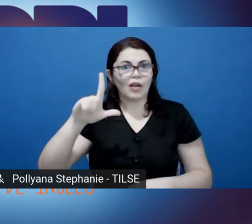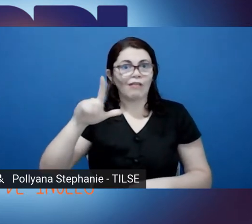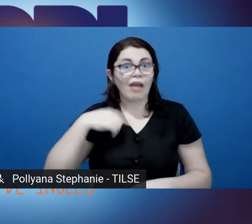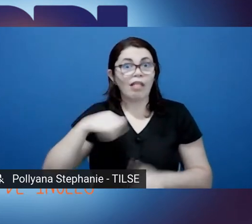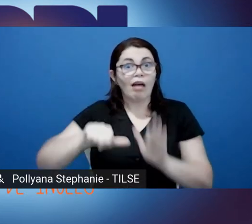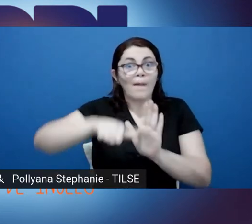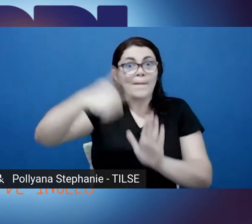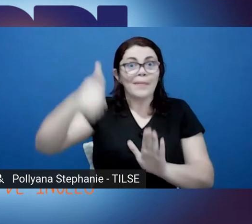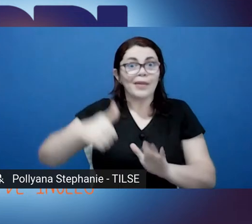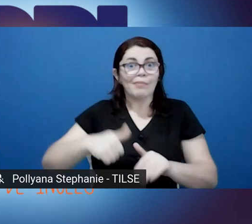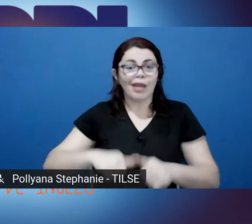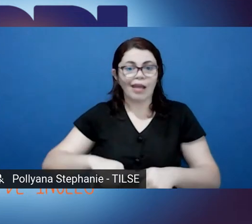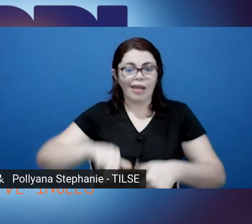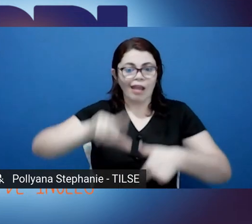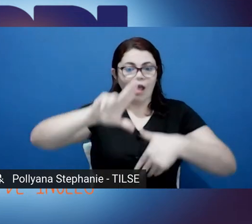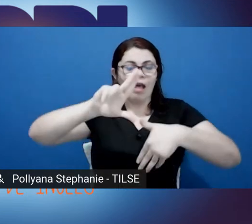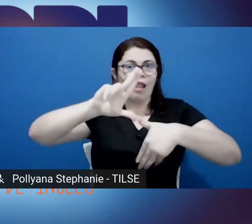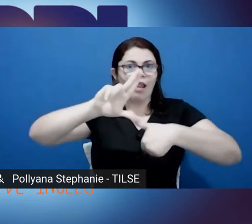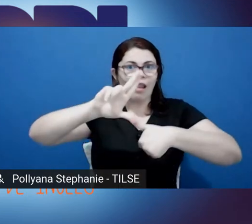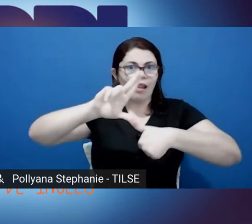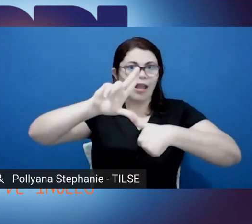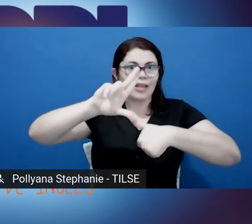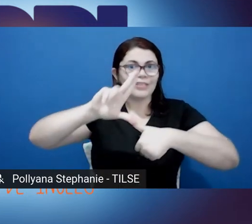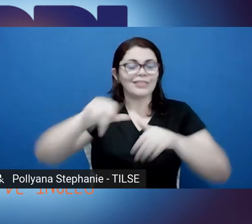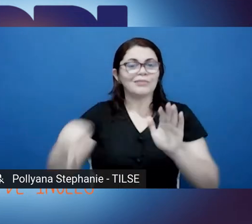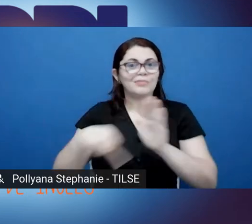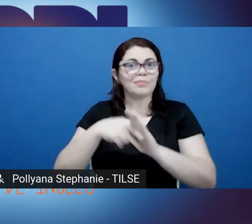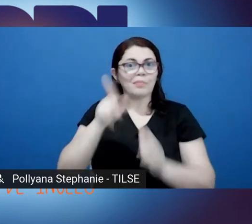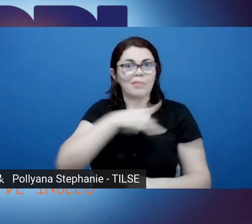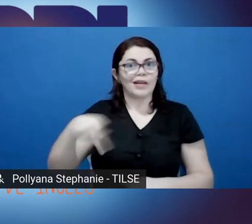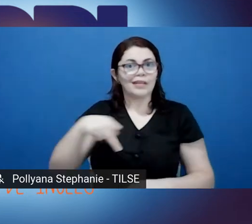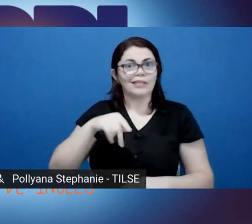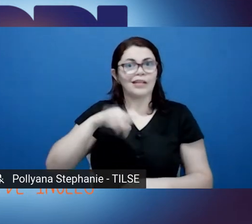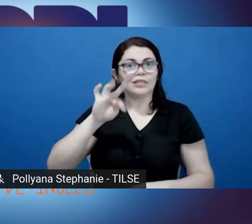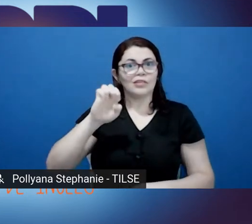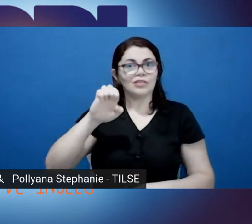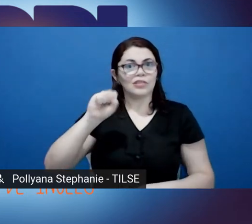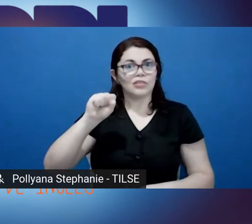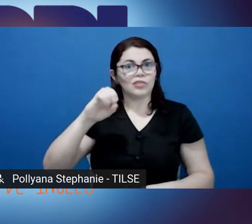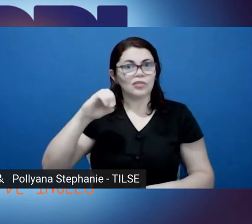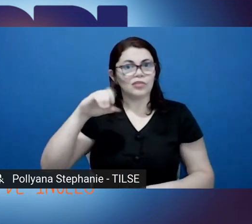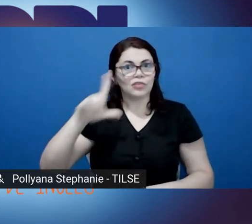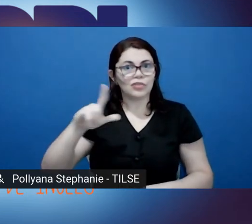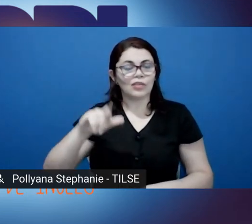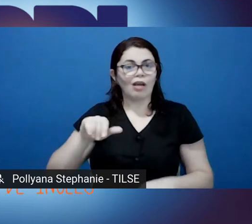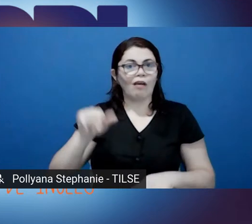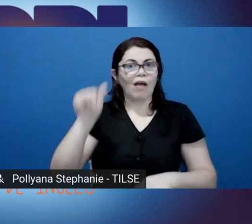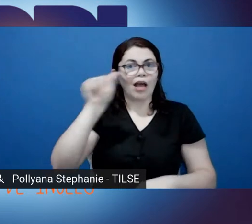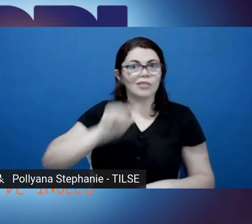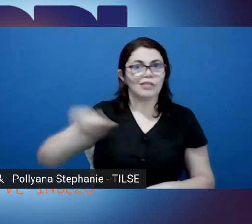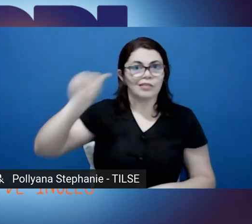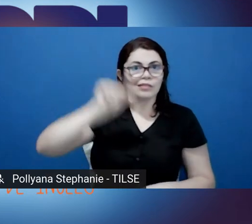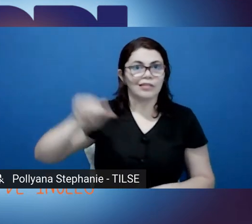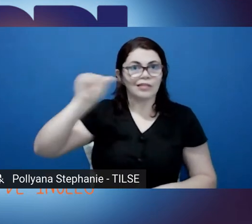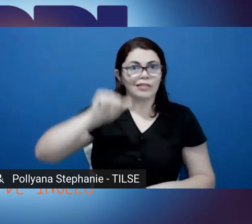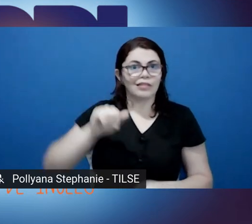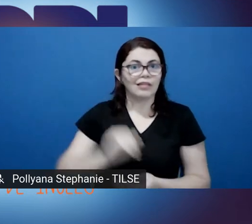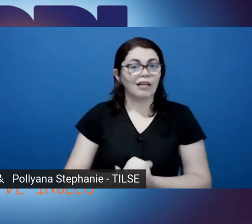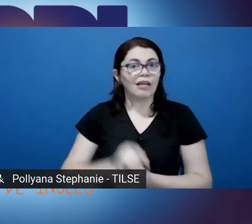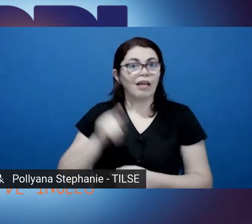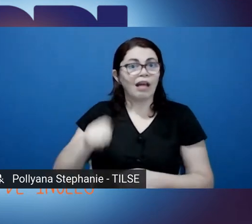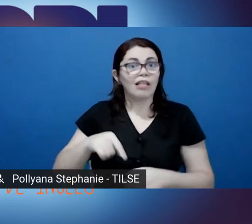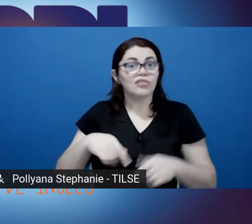as president of the TESOL Association. Luciana has authored, co-authored, edited, and